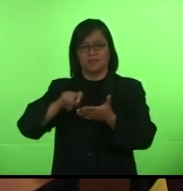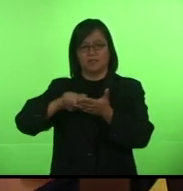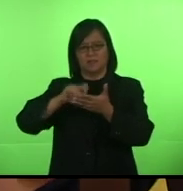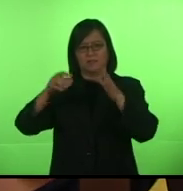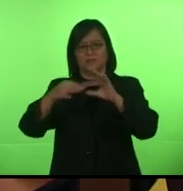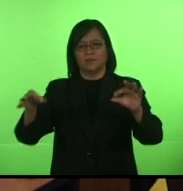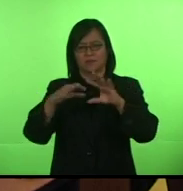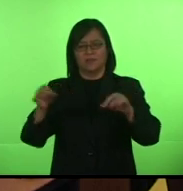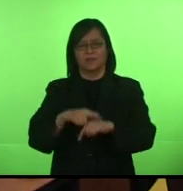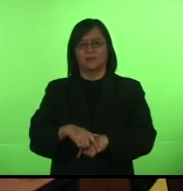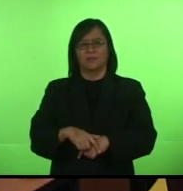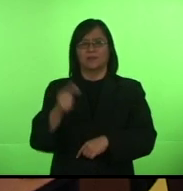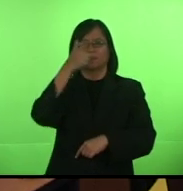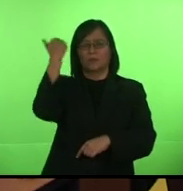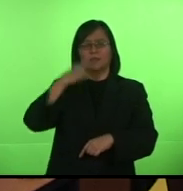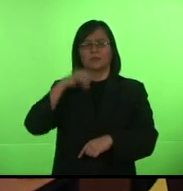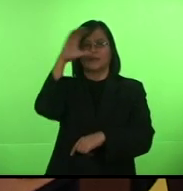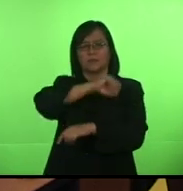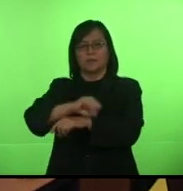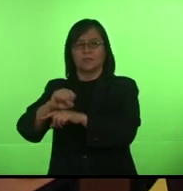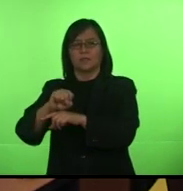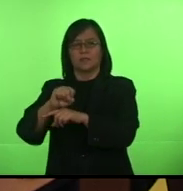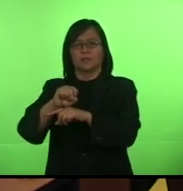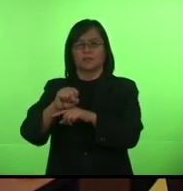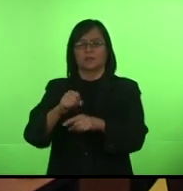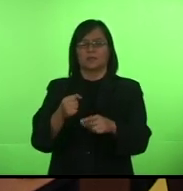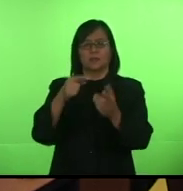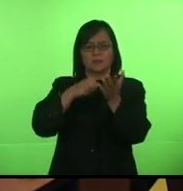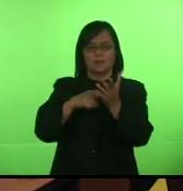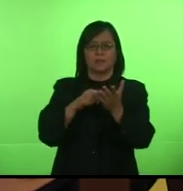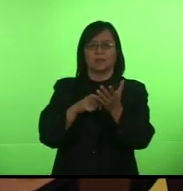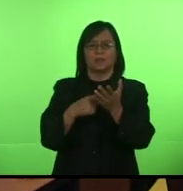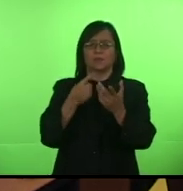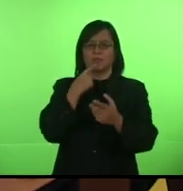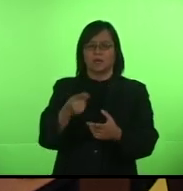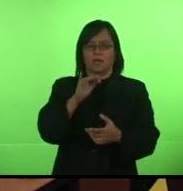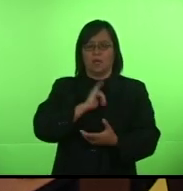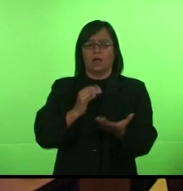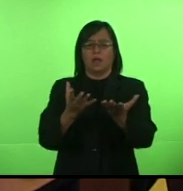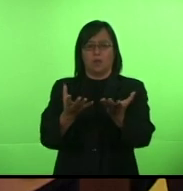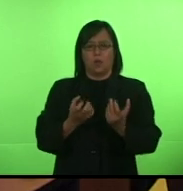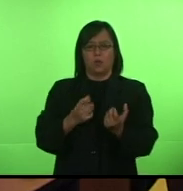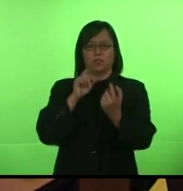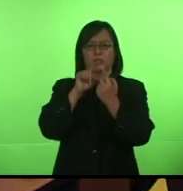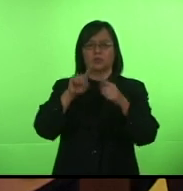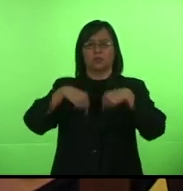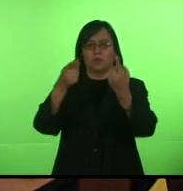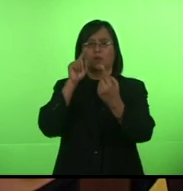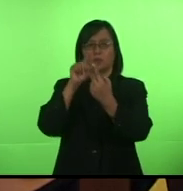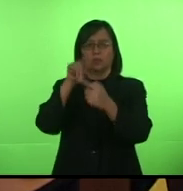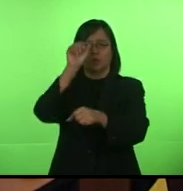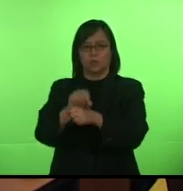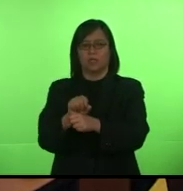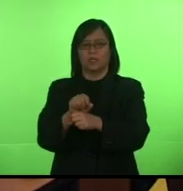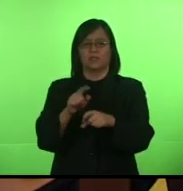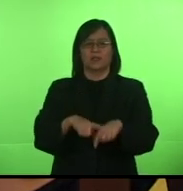the essays, because they tend to overlook, especially when they want to write to. I want to go to